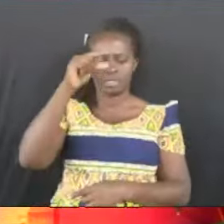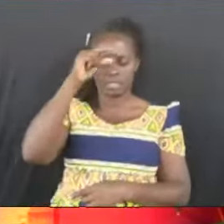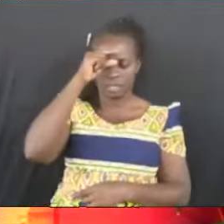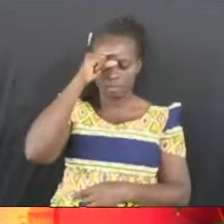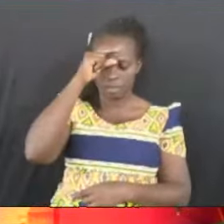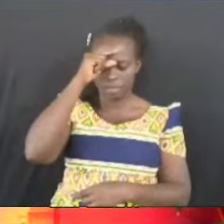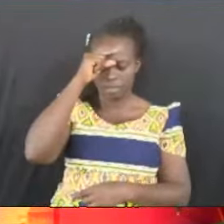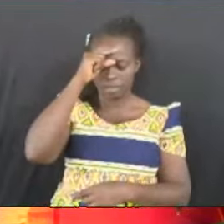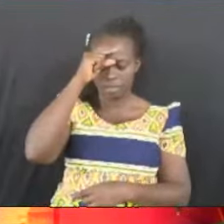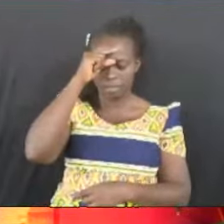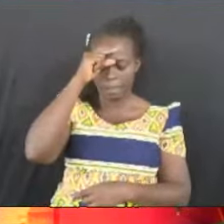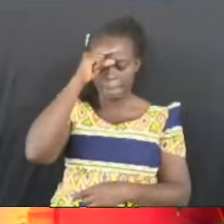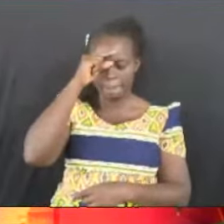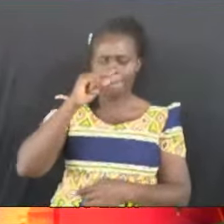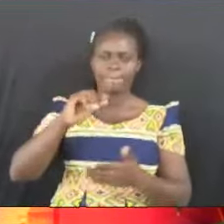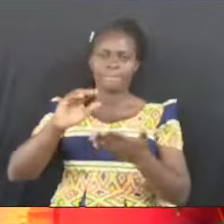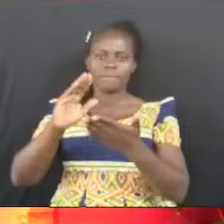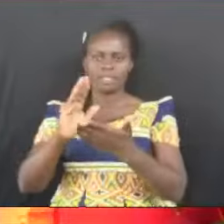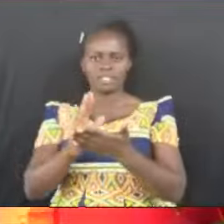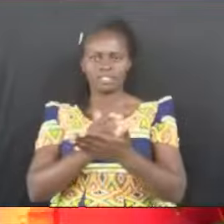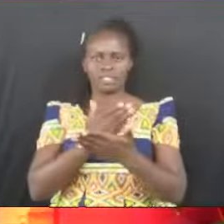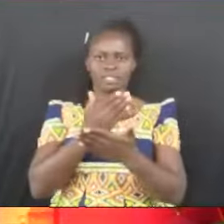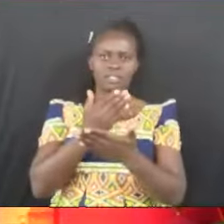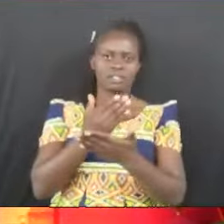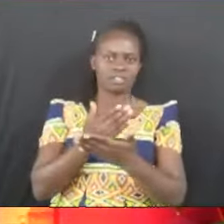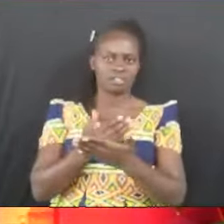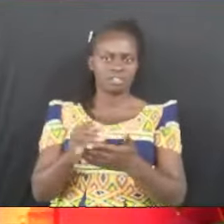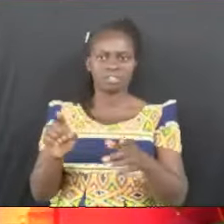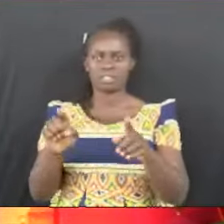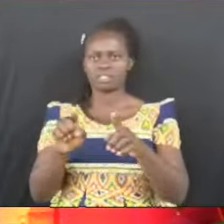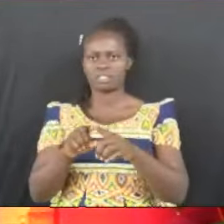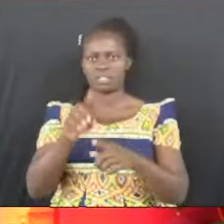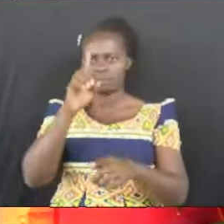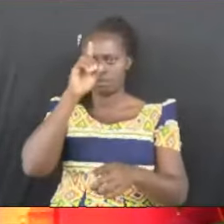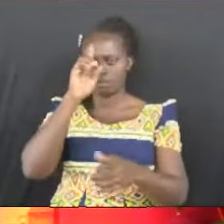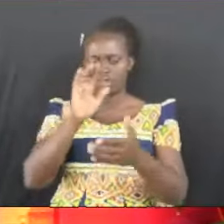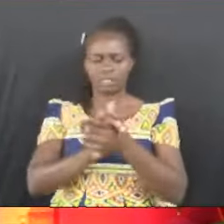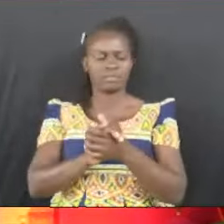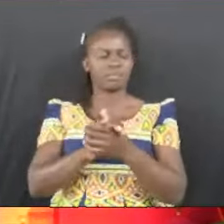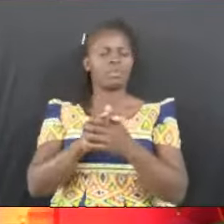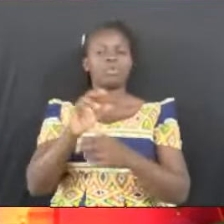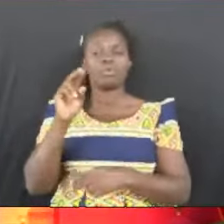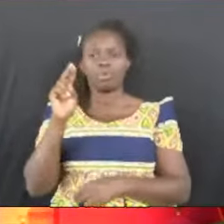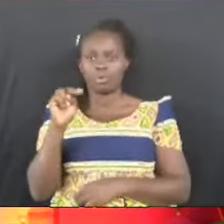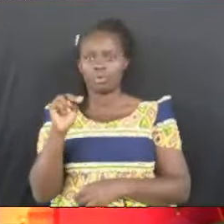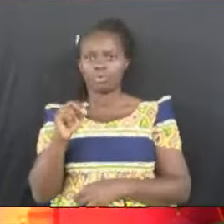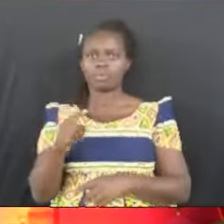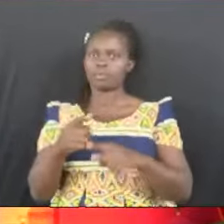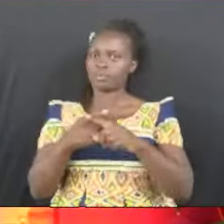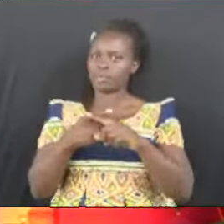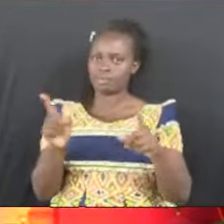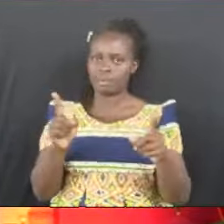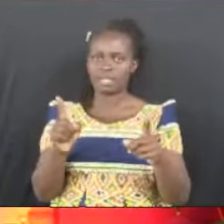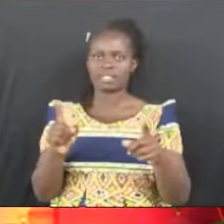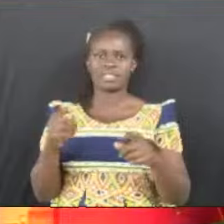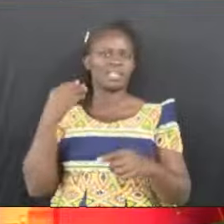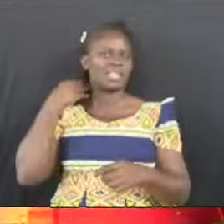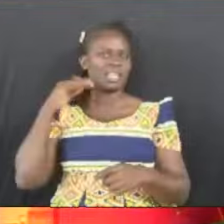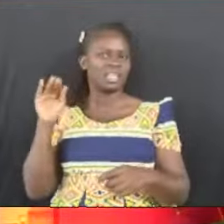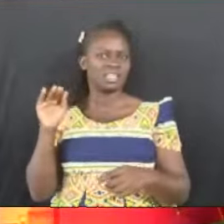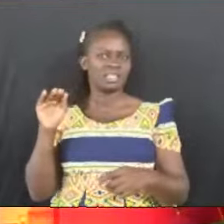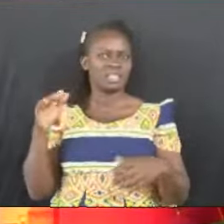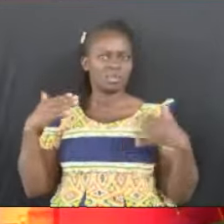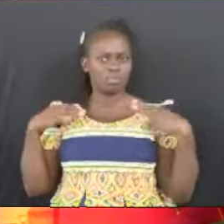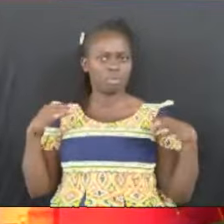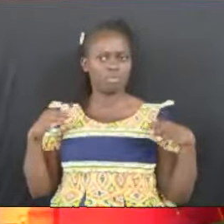religions. We don't share the same beliefs in everything, no. But we don't hate people.